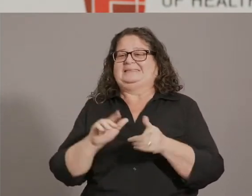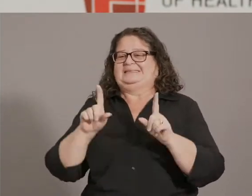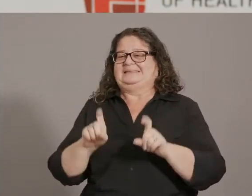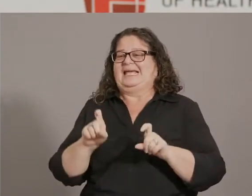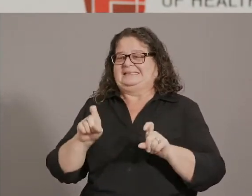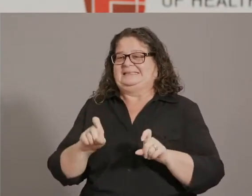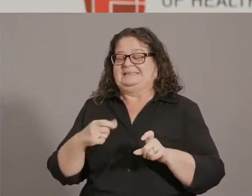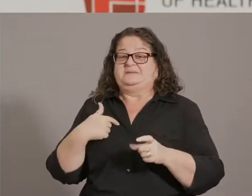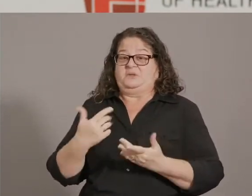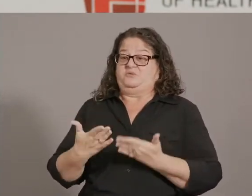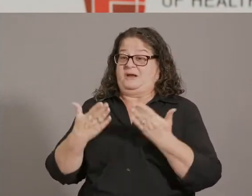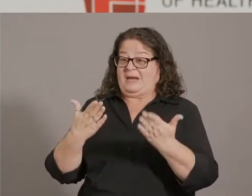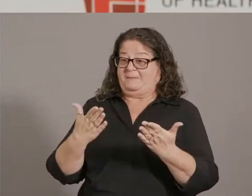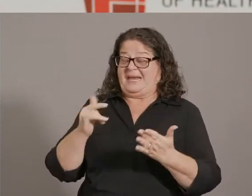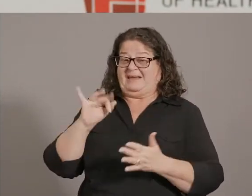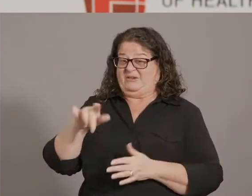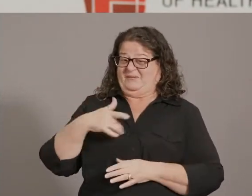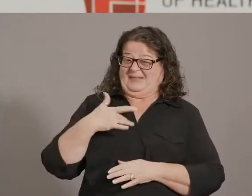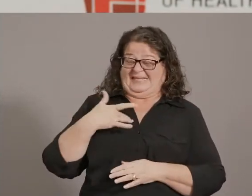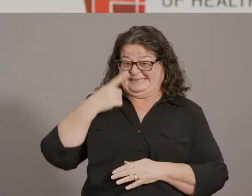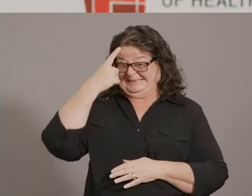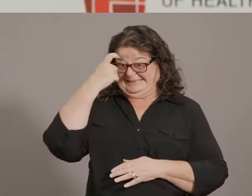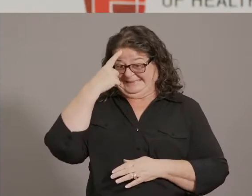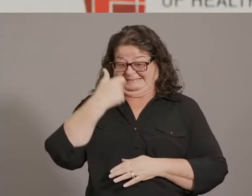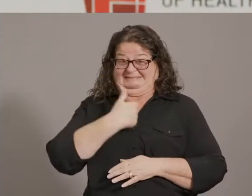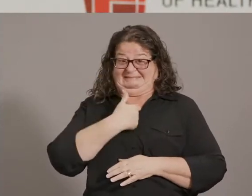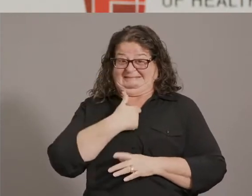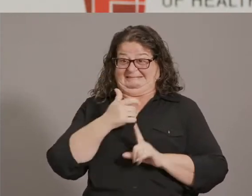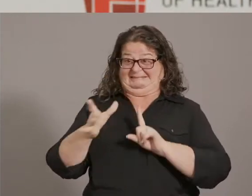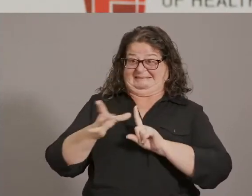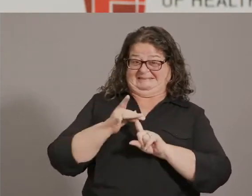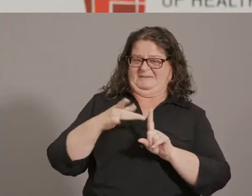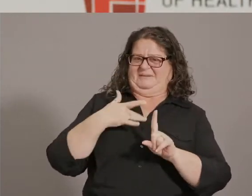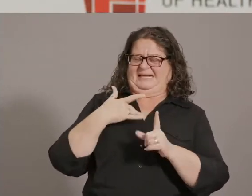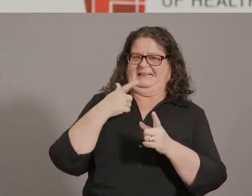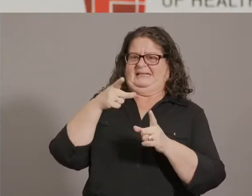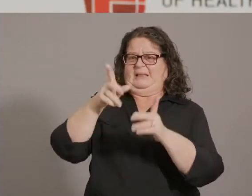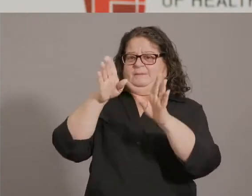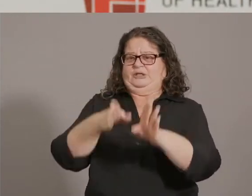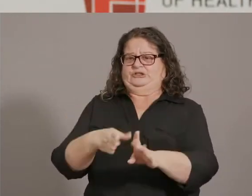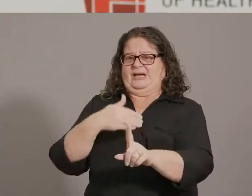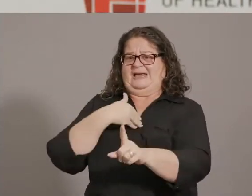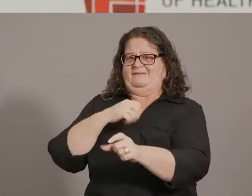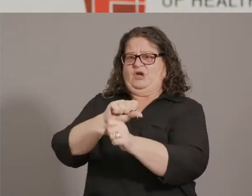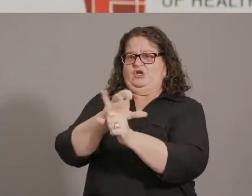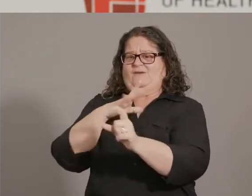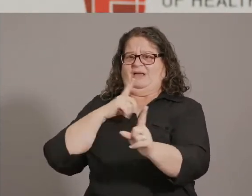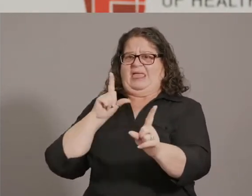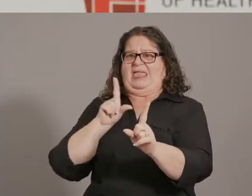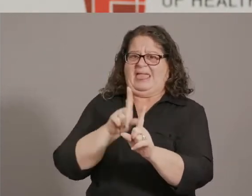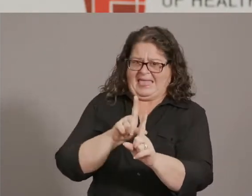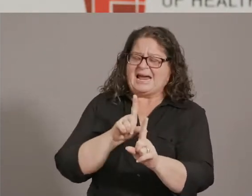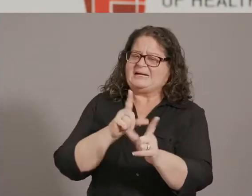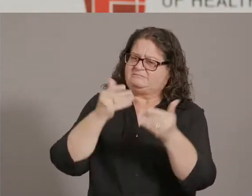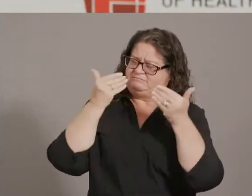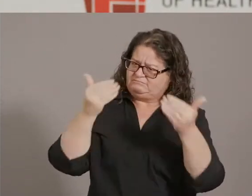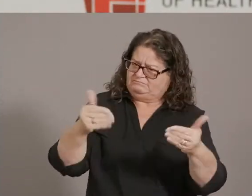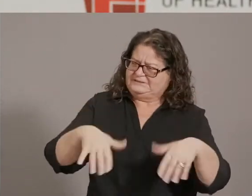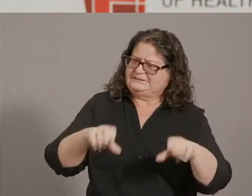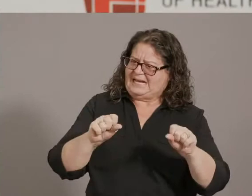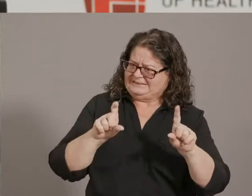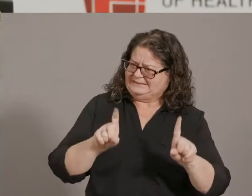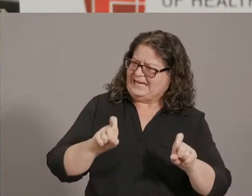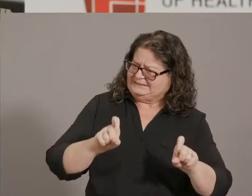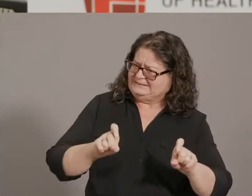infected with or exposed to COVID-19 still get tested. We know that